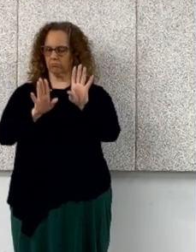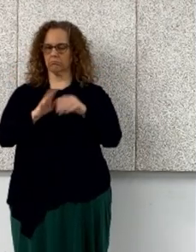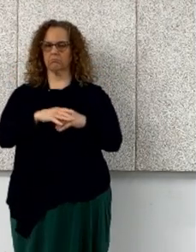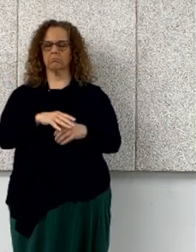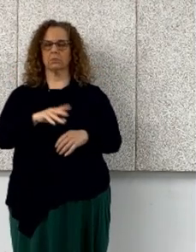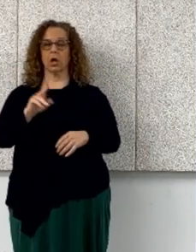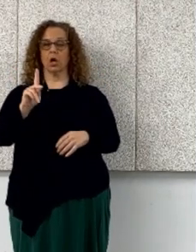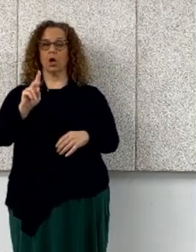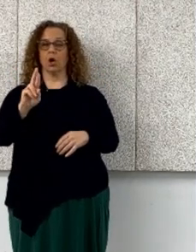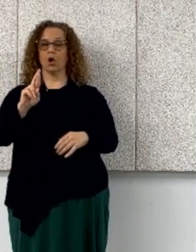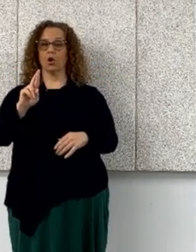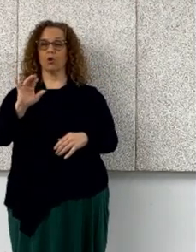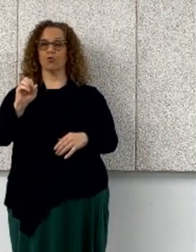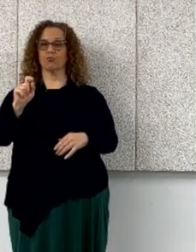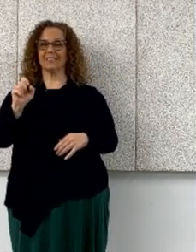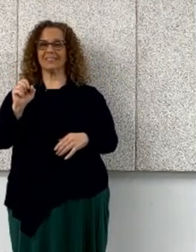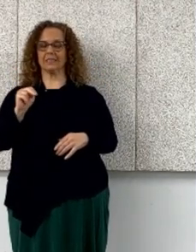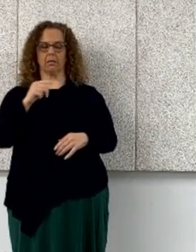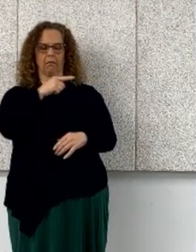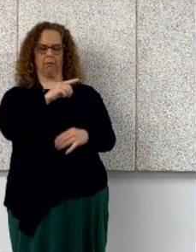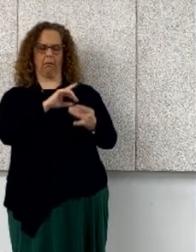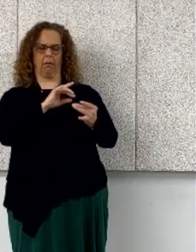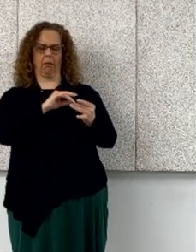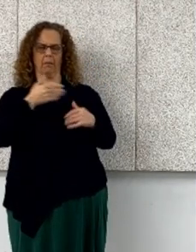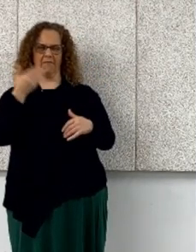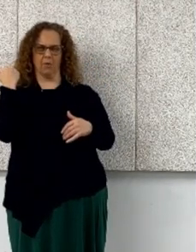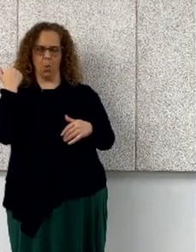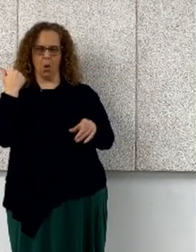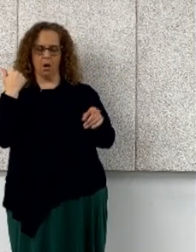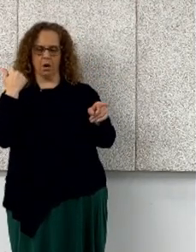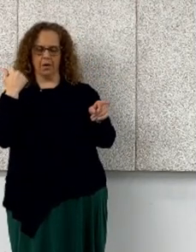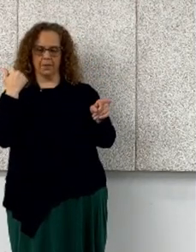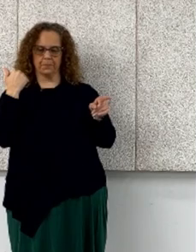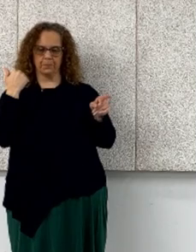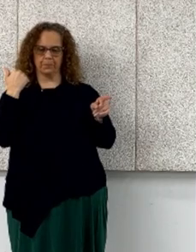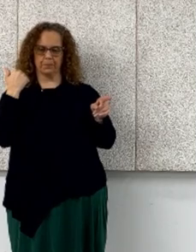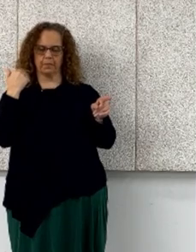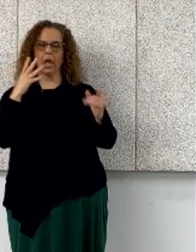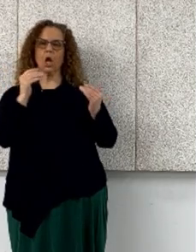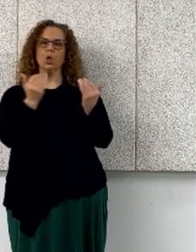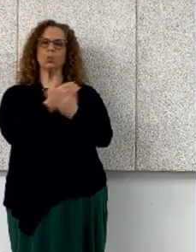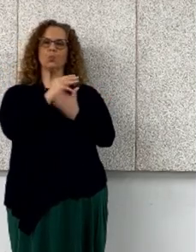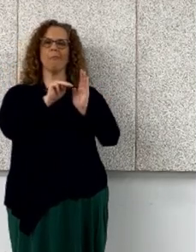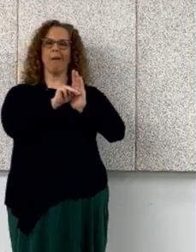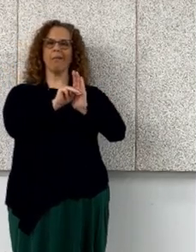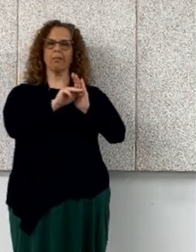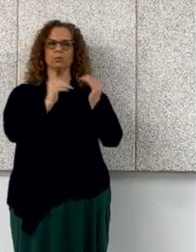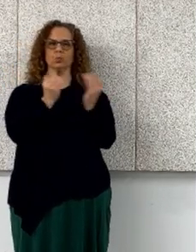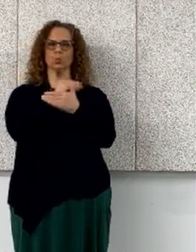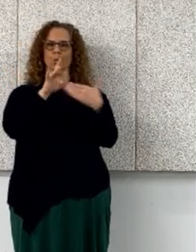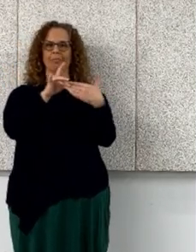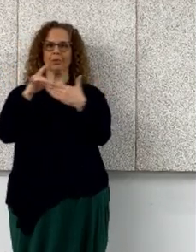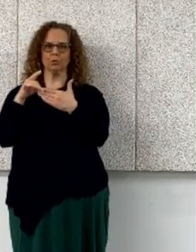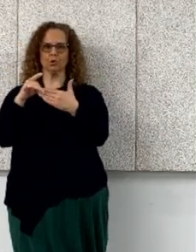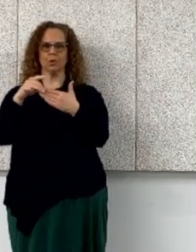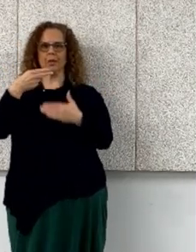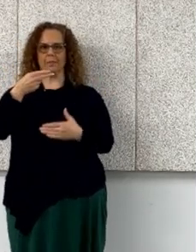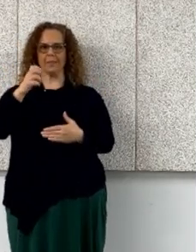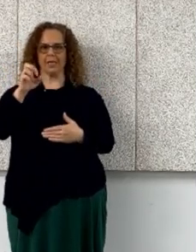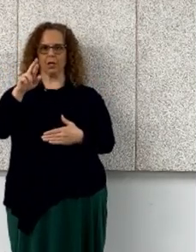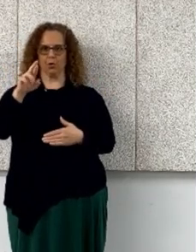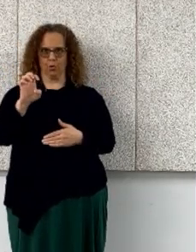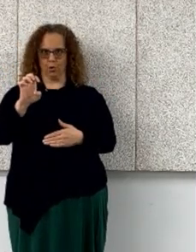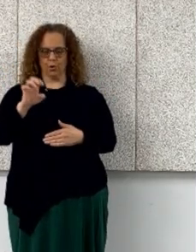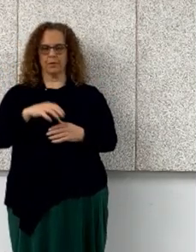Kristin, you spoke earlier about new models and new leadership at HERE, and I know